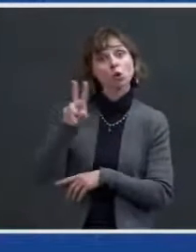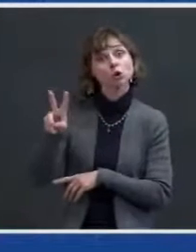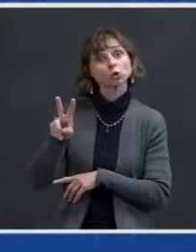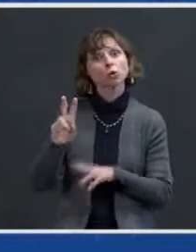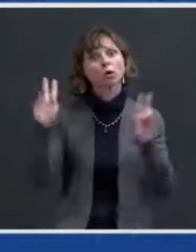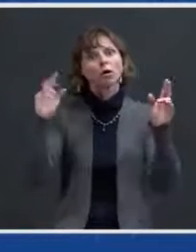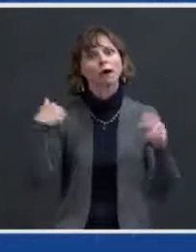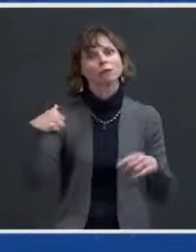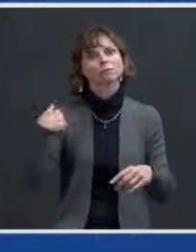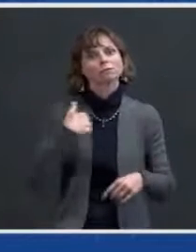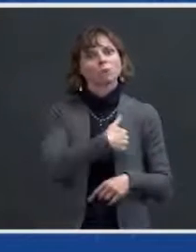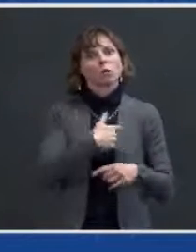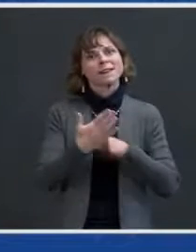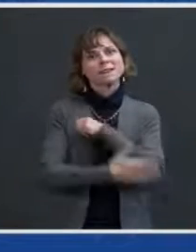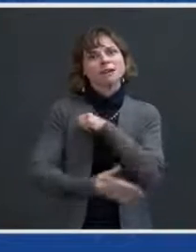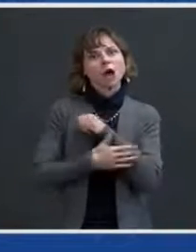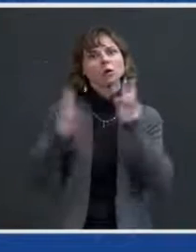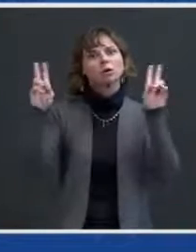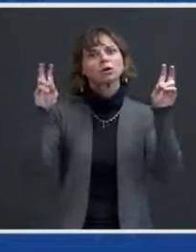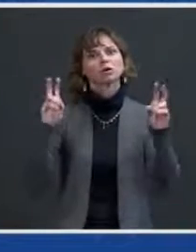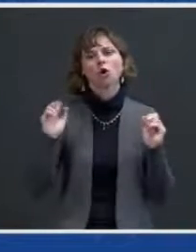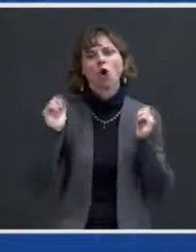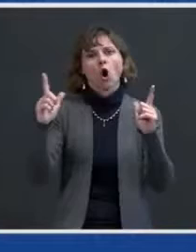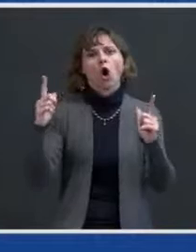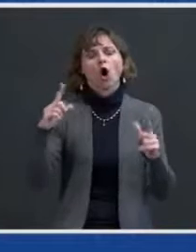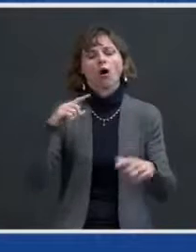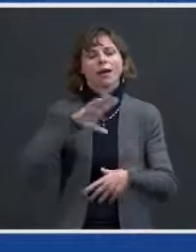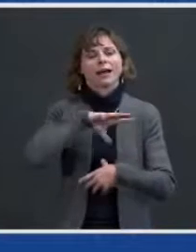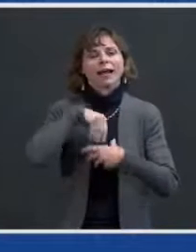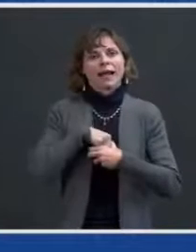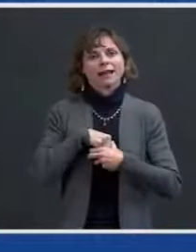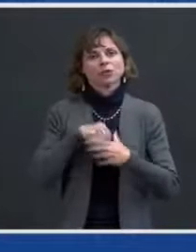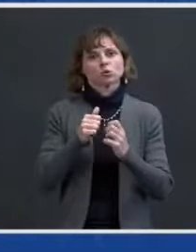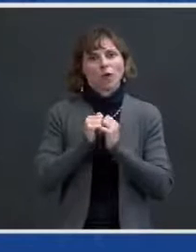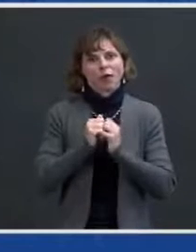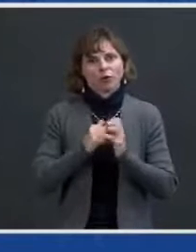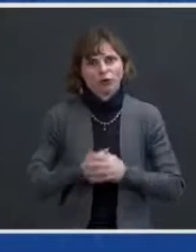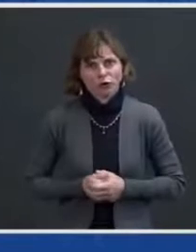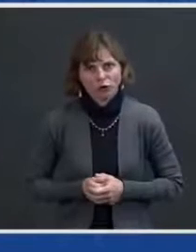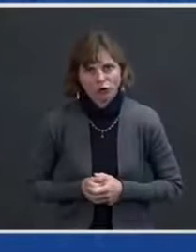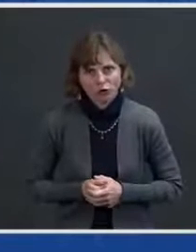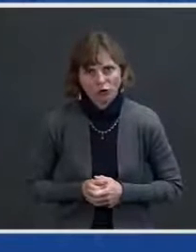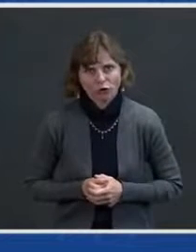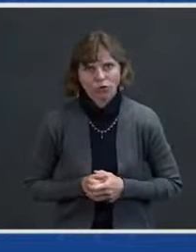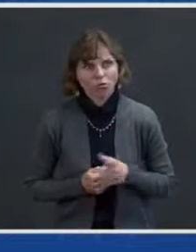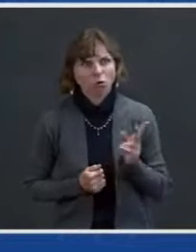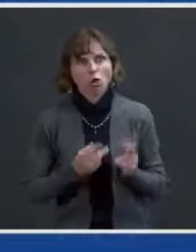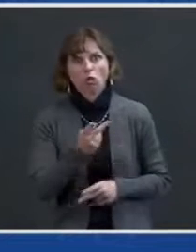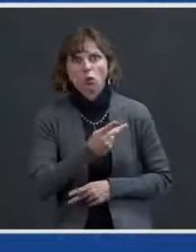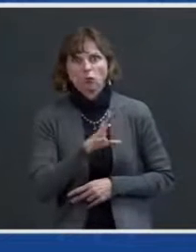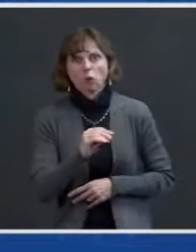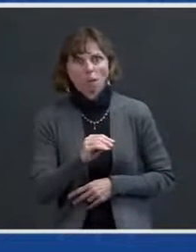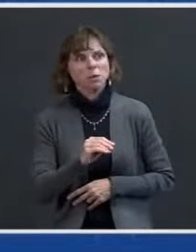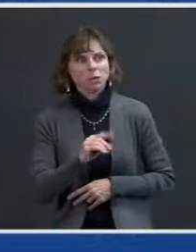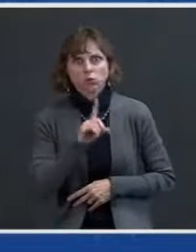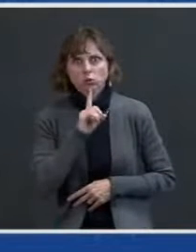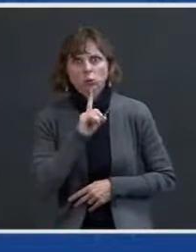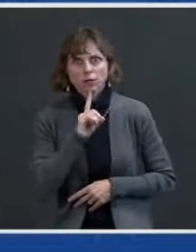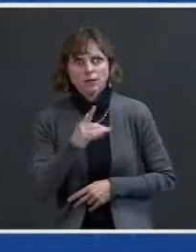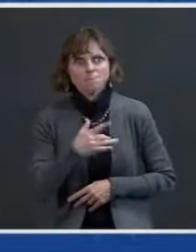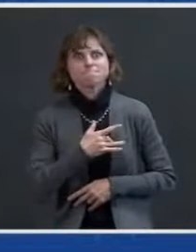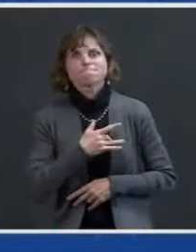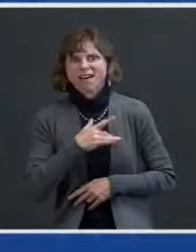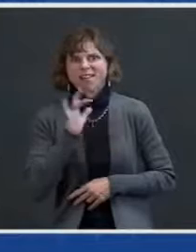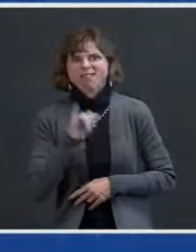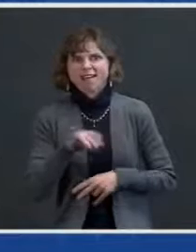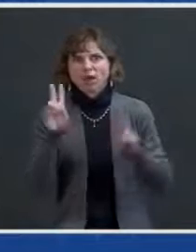this together." We are all in this together. And the companies took that slogan to heart. For example,